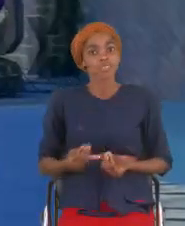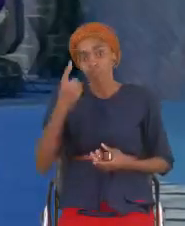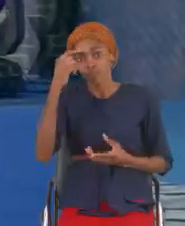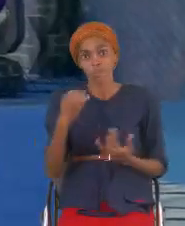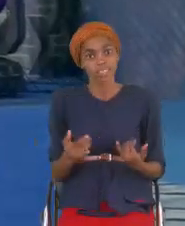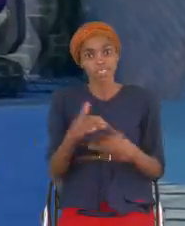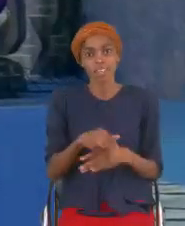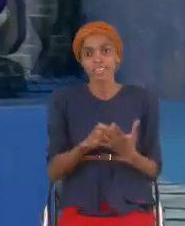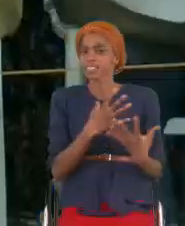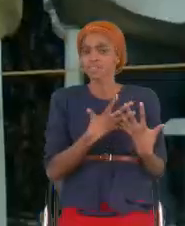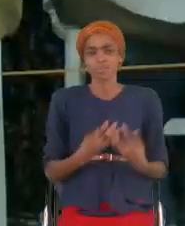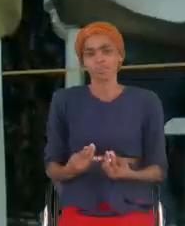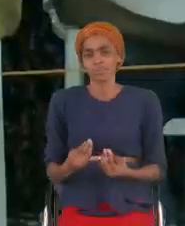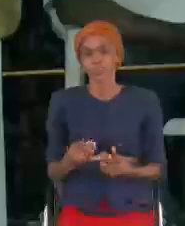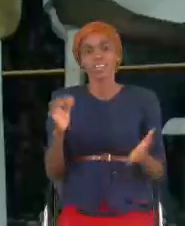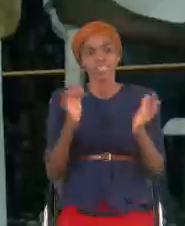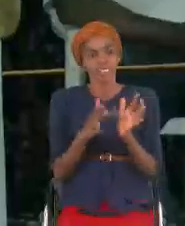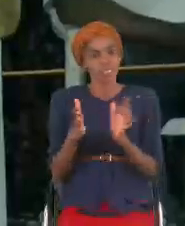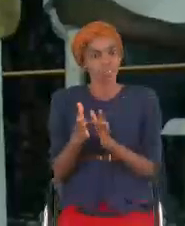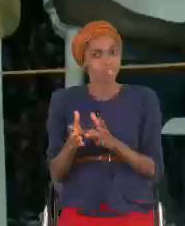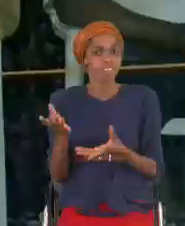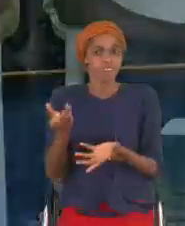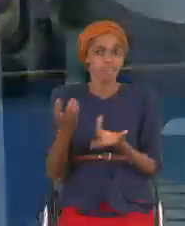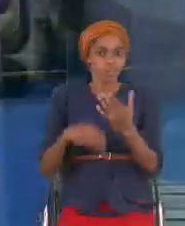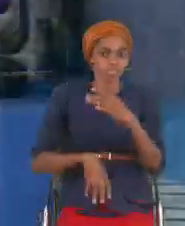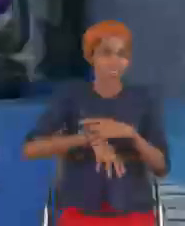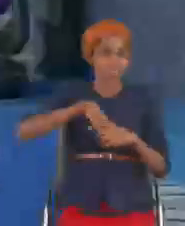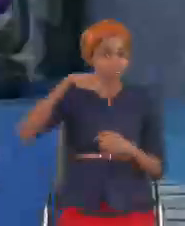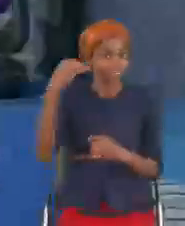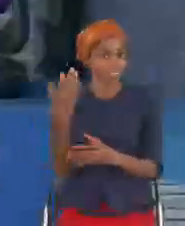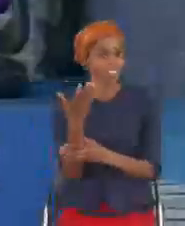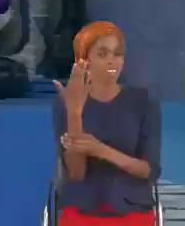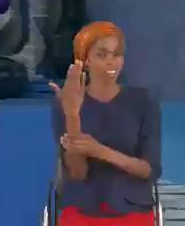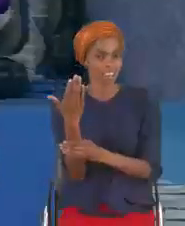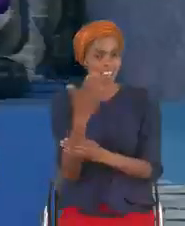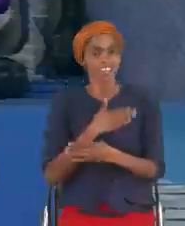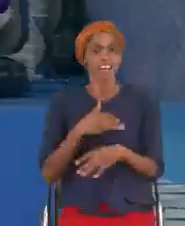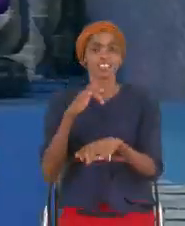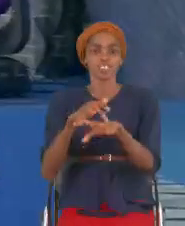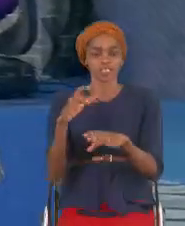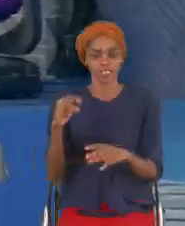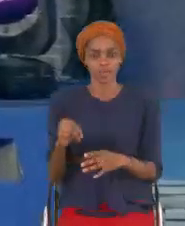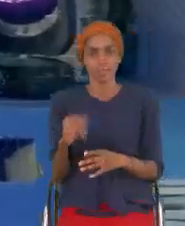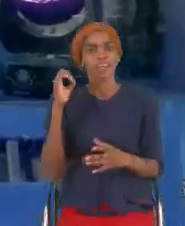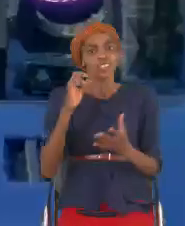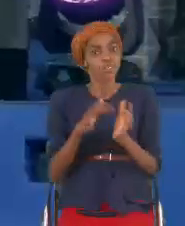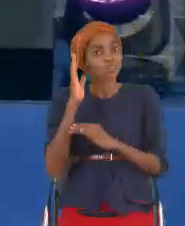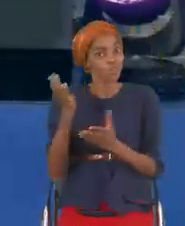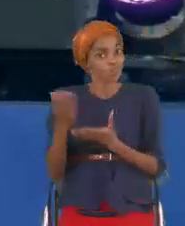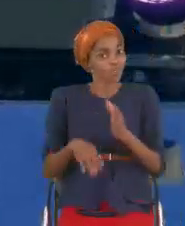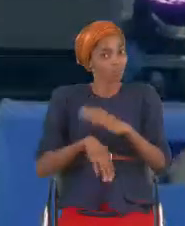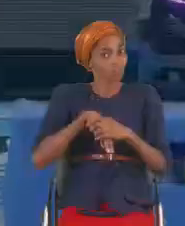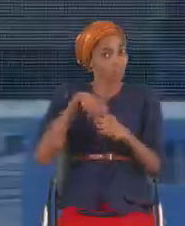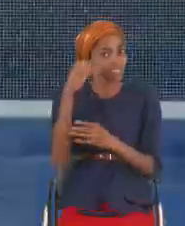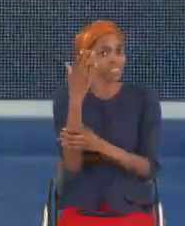tonight, that's the solution. Jesus put forth his hand and touched him. He'll put forth his hand